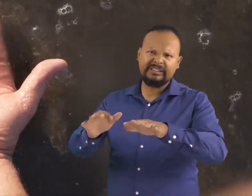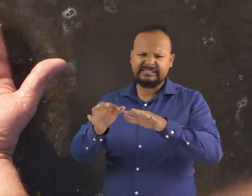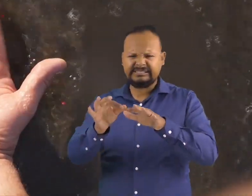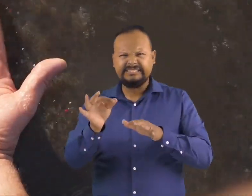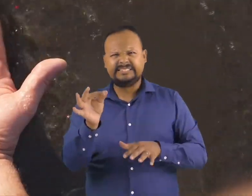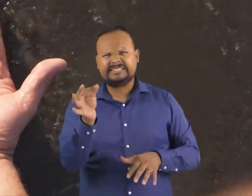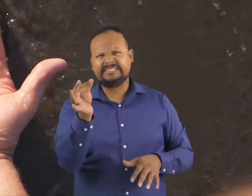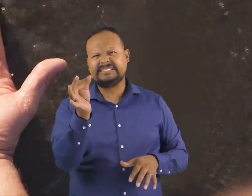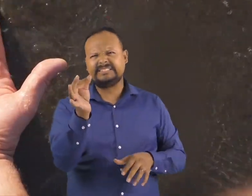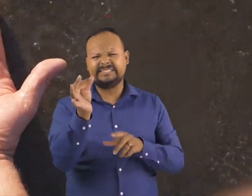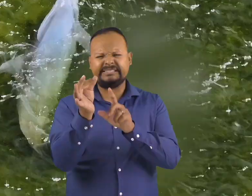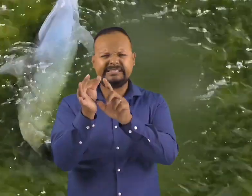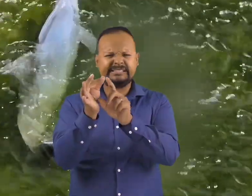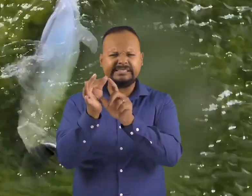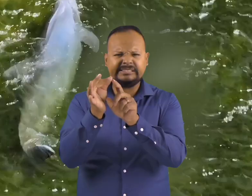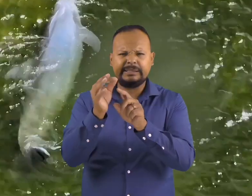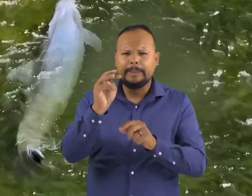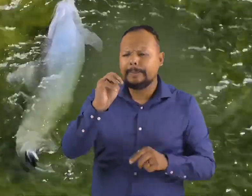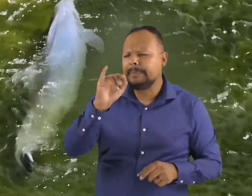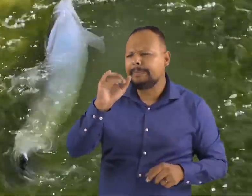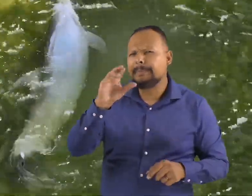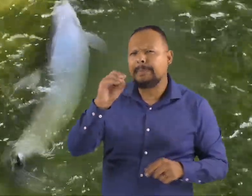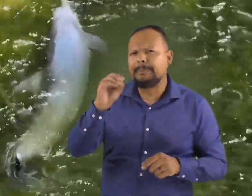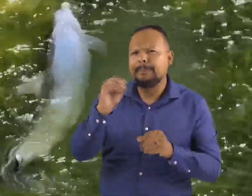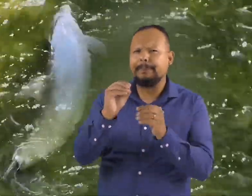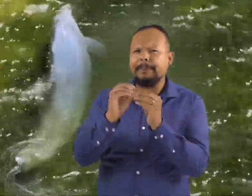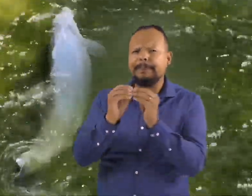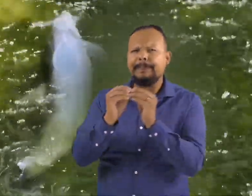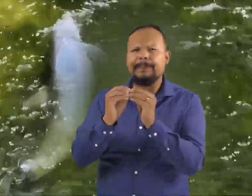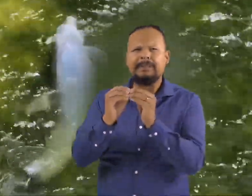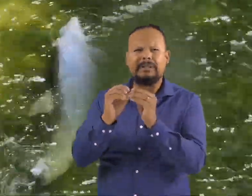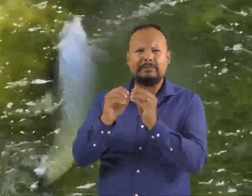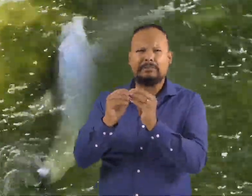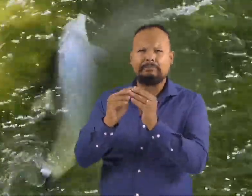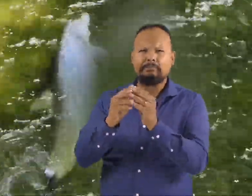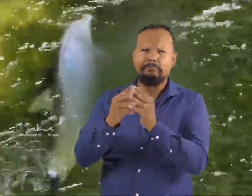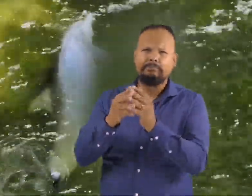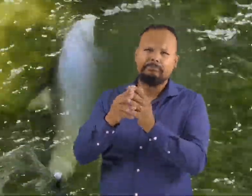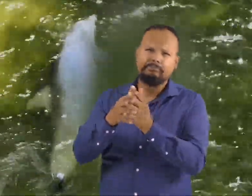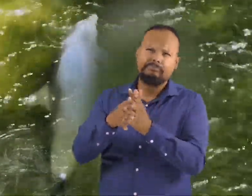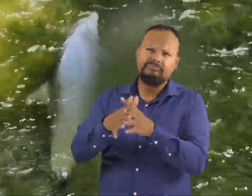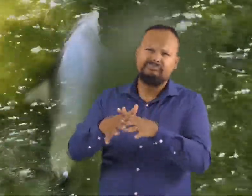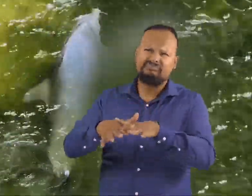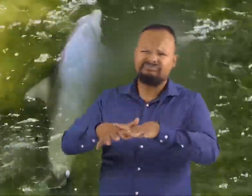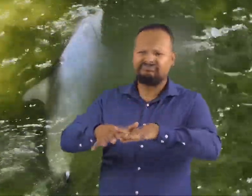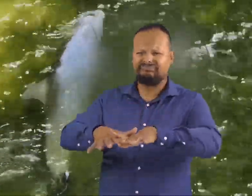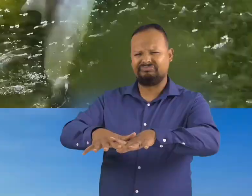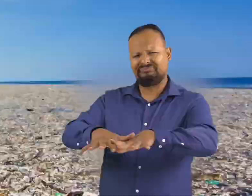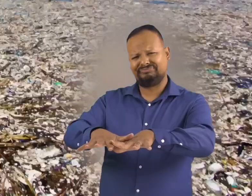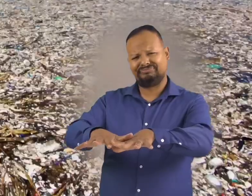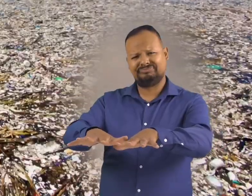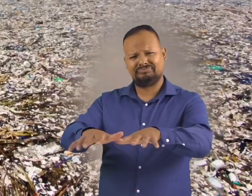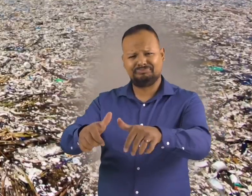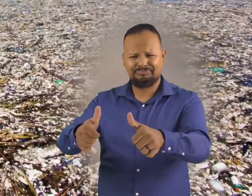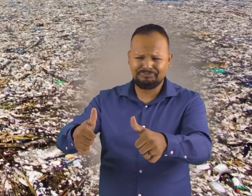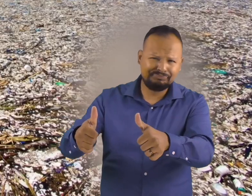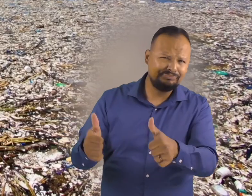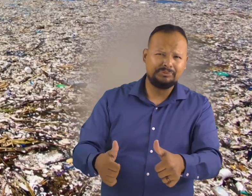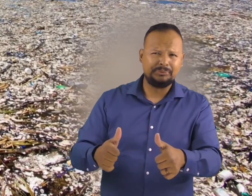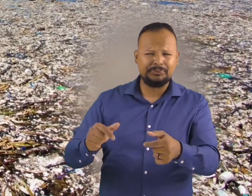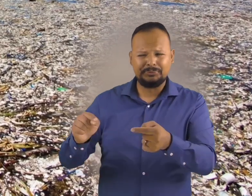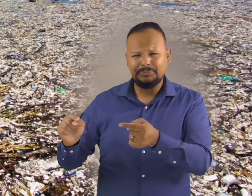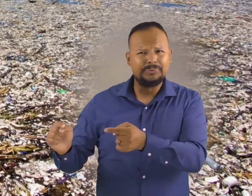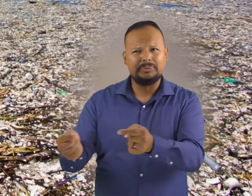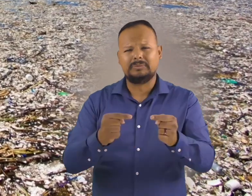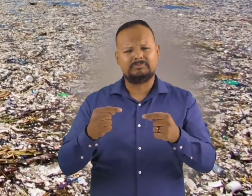called microplastics, can be absorbed into the earth and cause harm to the environment. Here is an